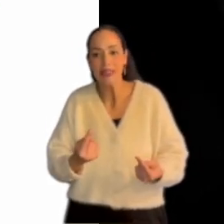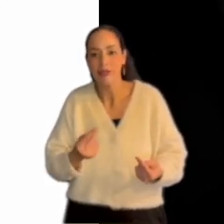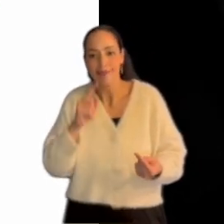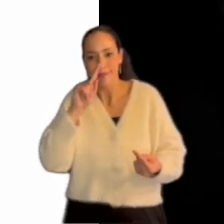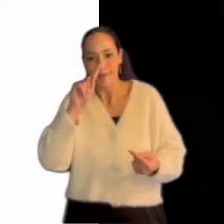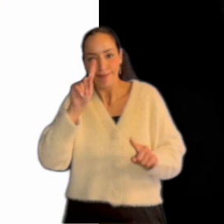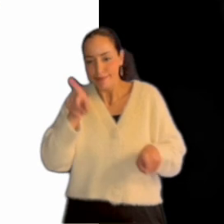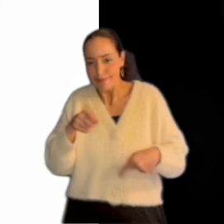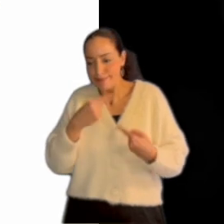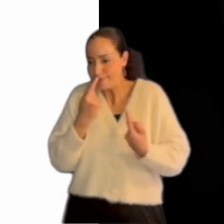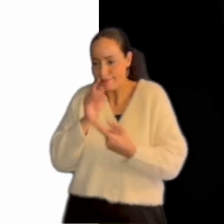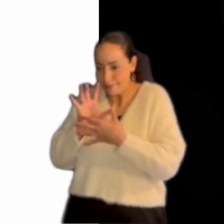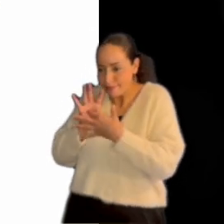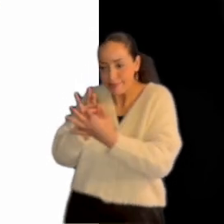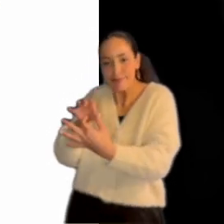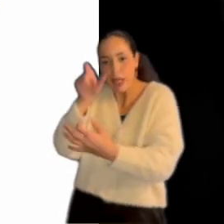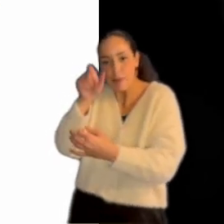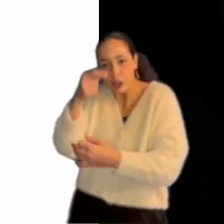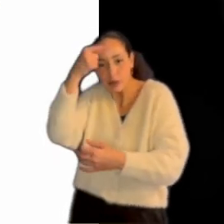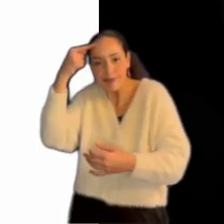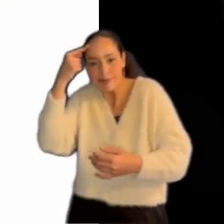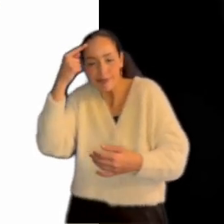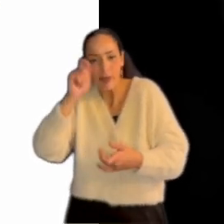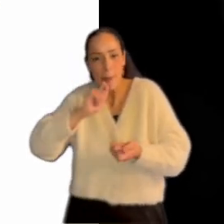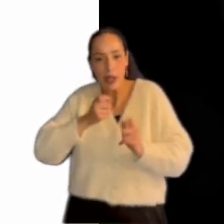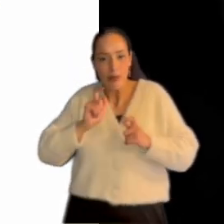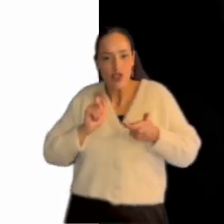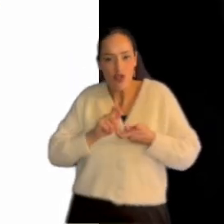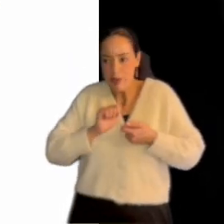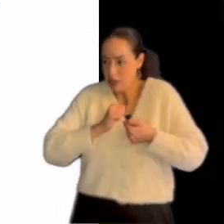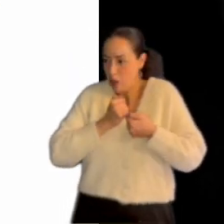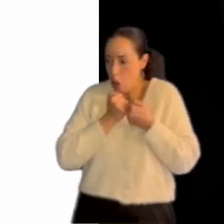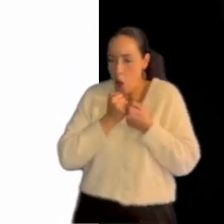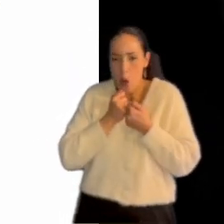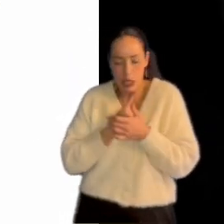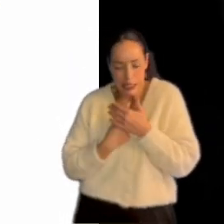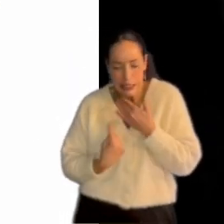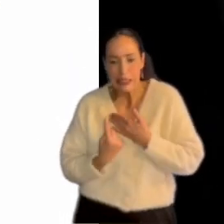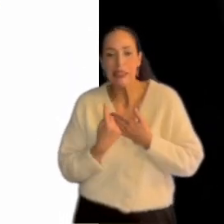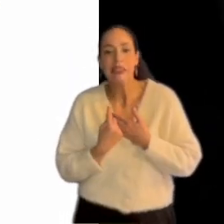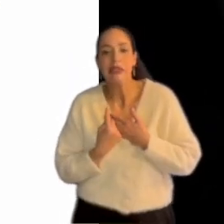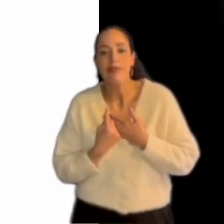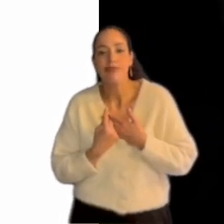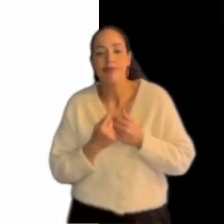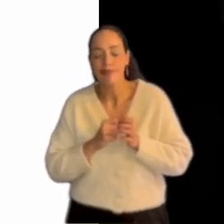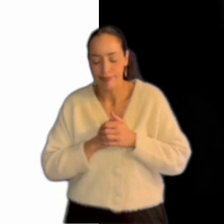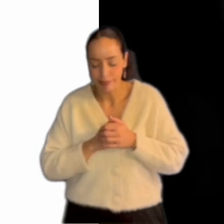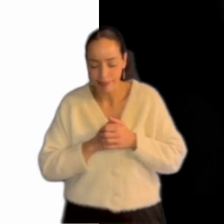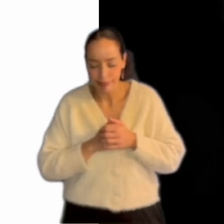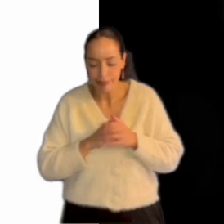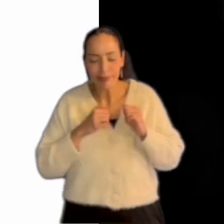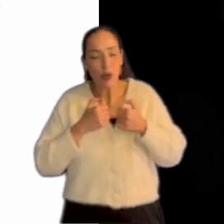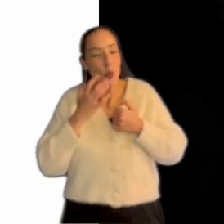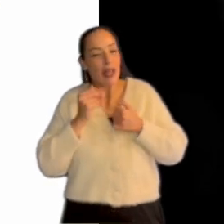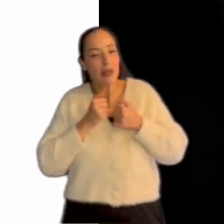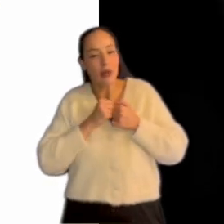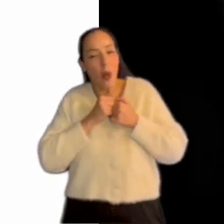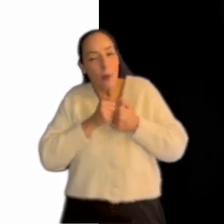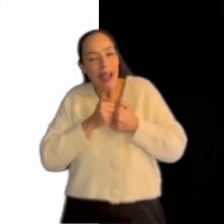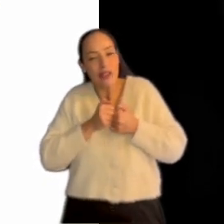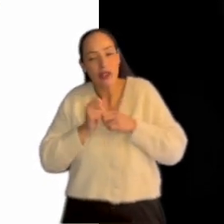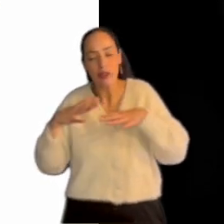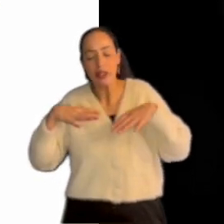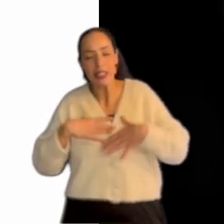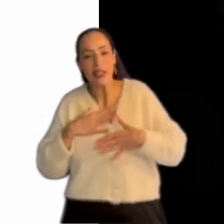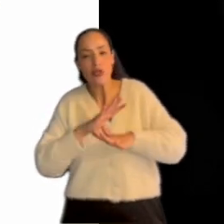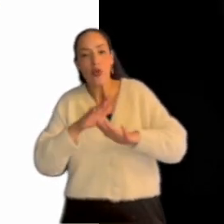very own. In compassion fatigue, it is not that we've become tired of caring or too tired to care. It is that caring has created